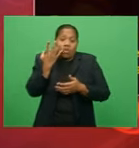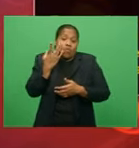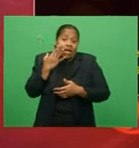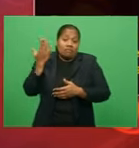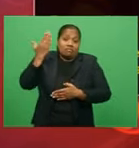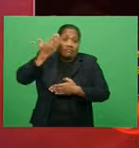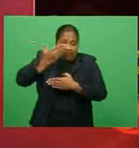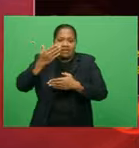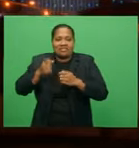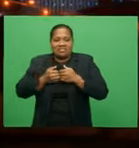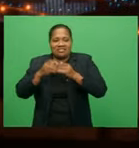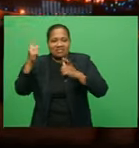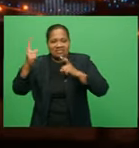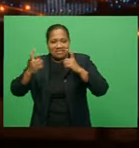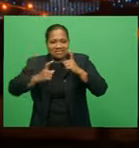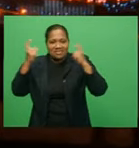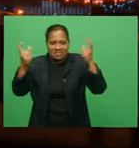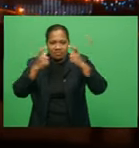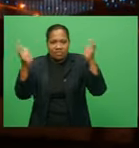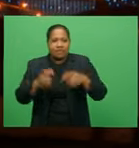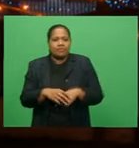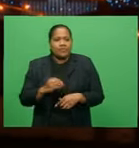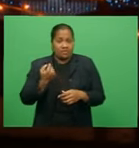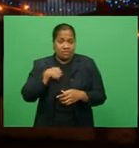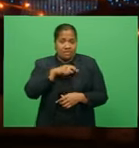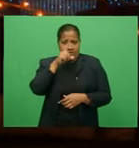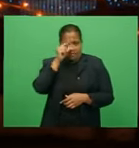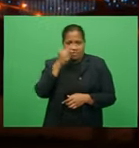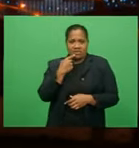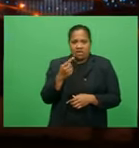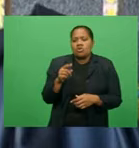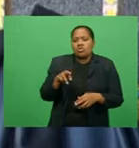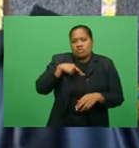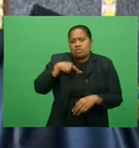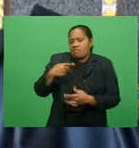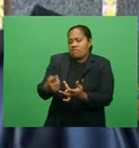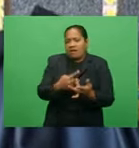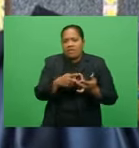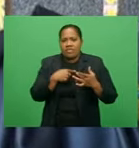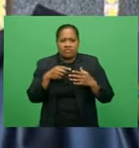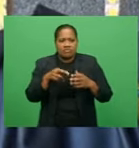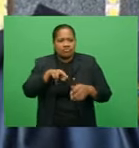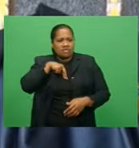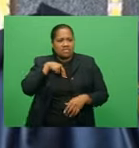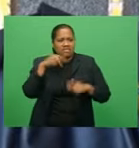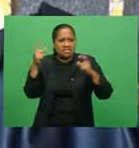asked Fijians who say there needs for the respect of other religious celebrations.